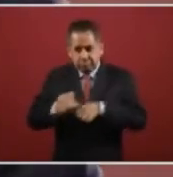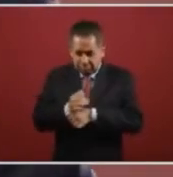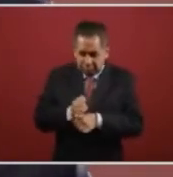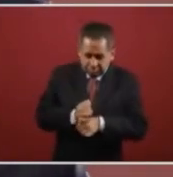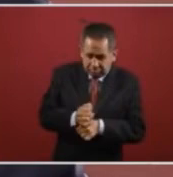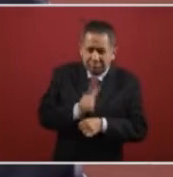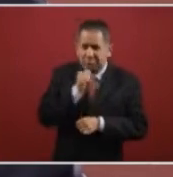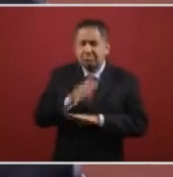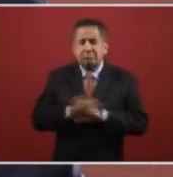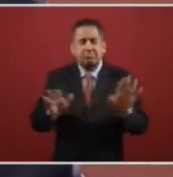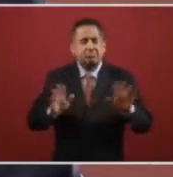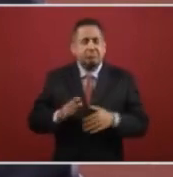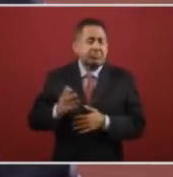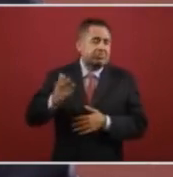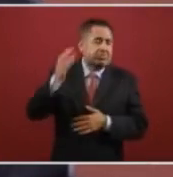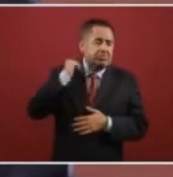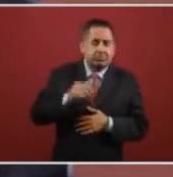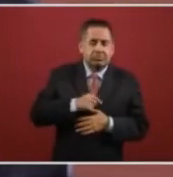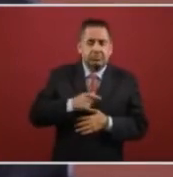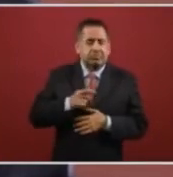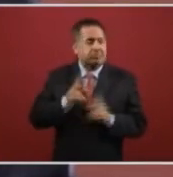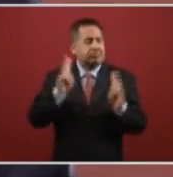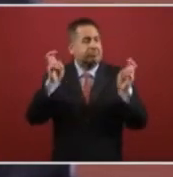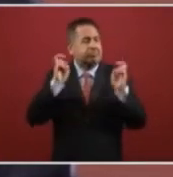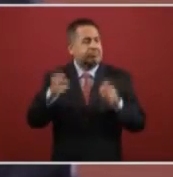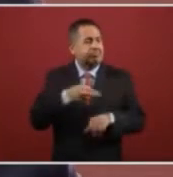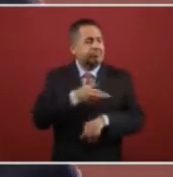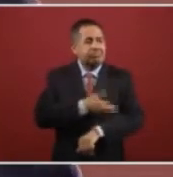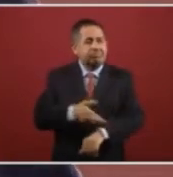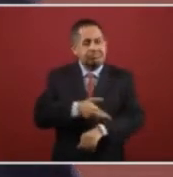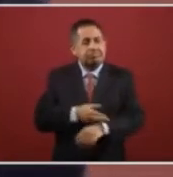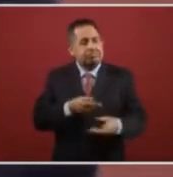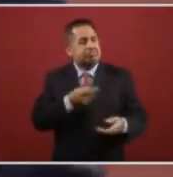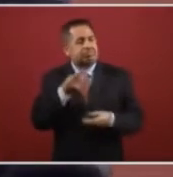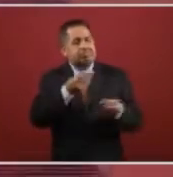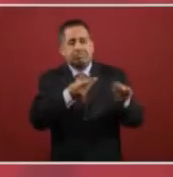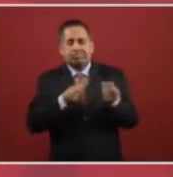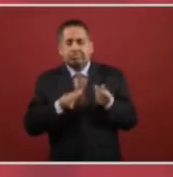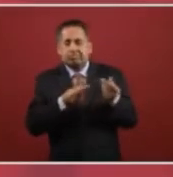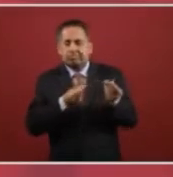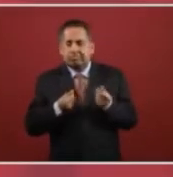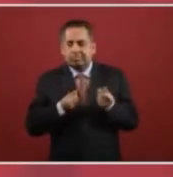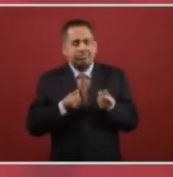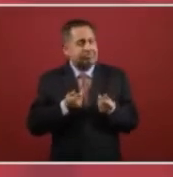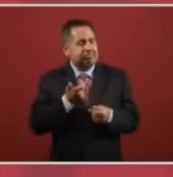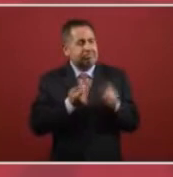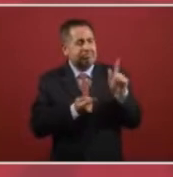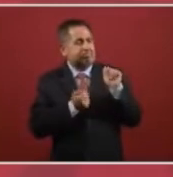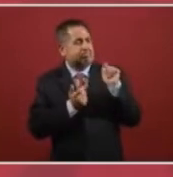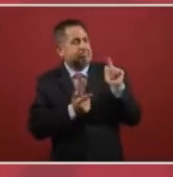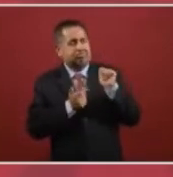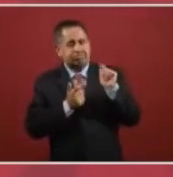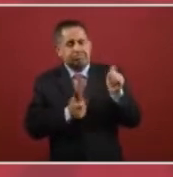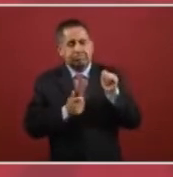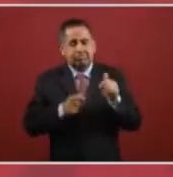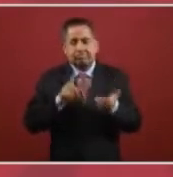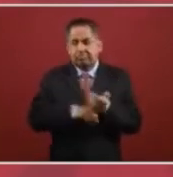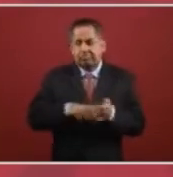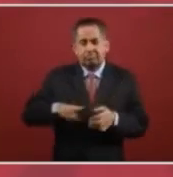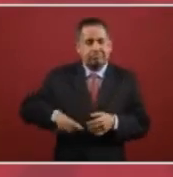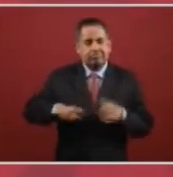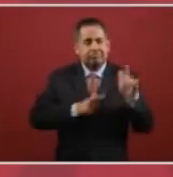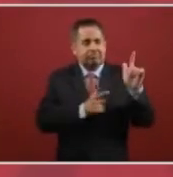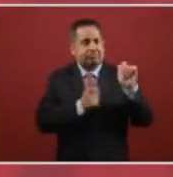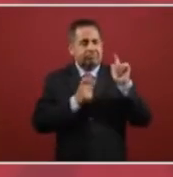that they had not even worked in investigations. They were bureaucrats that were being supported in